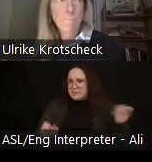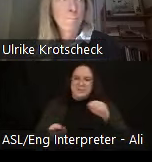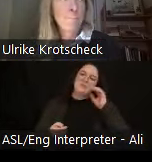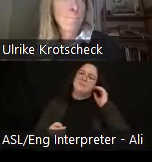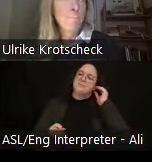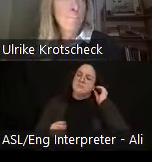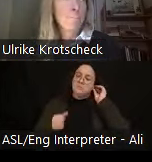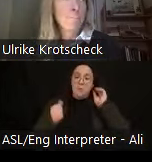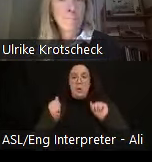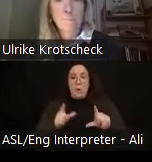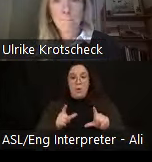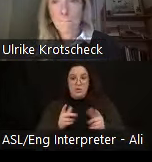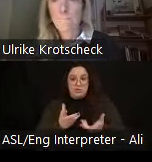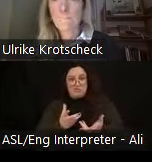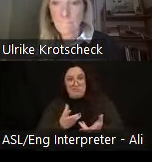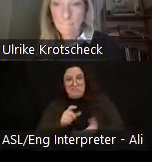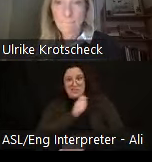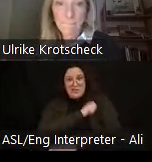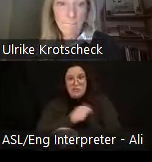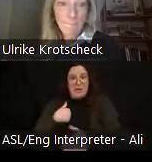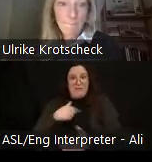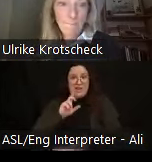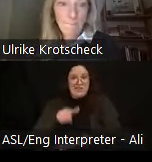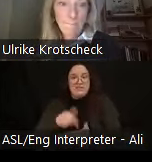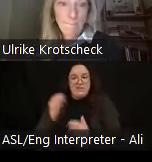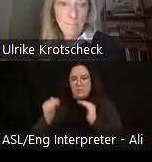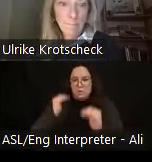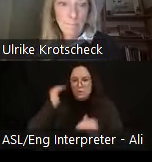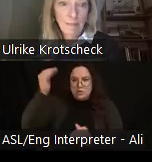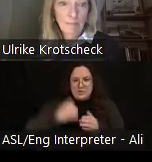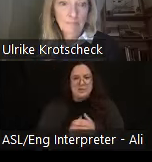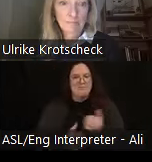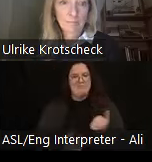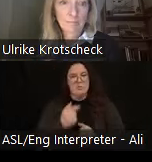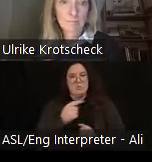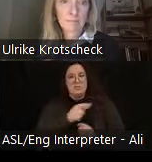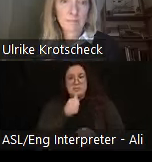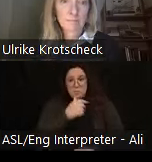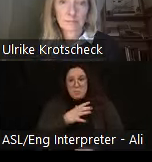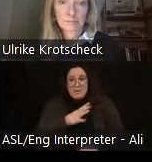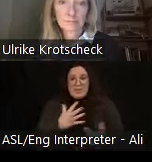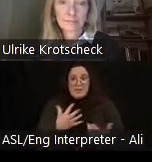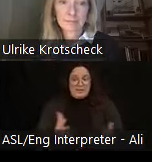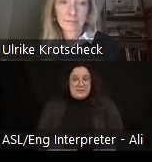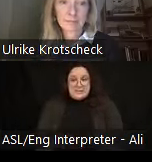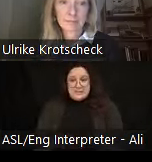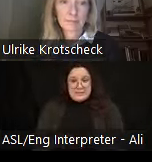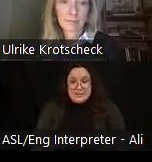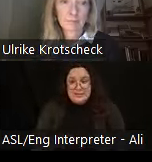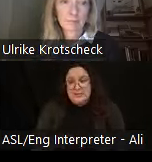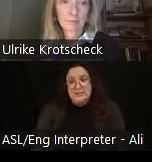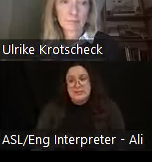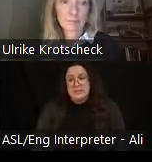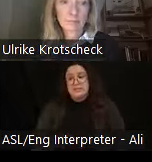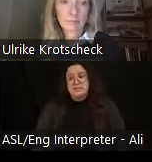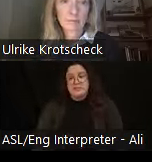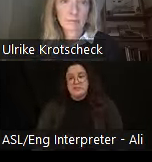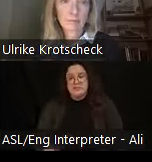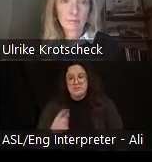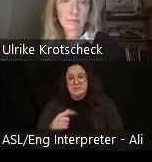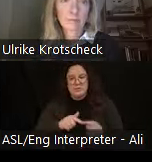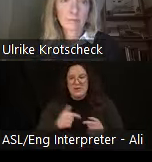can tell the age are on adults. And many of these women, it's hard in when I only have part of a human,